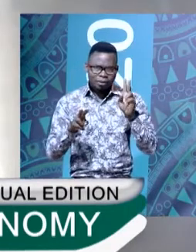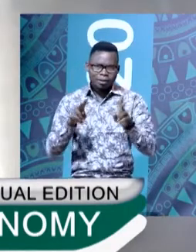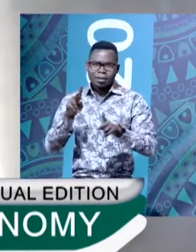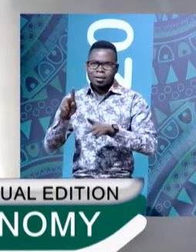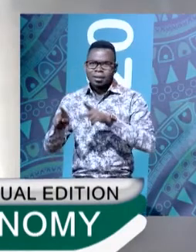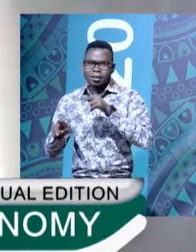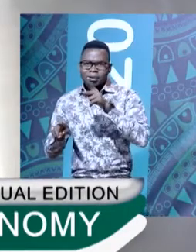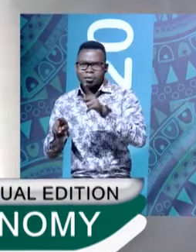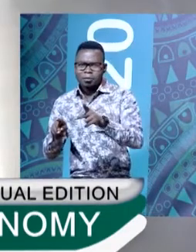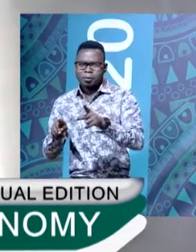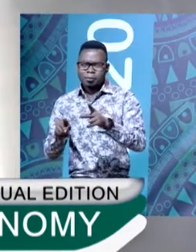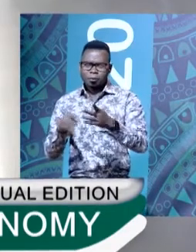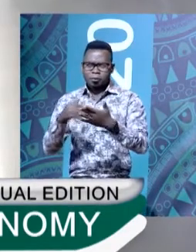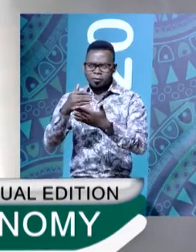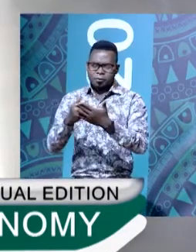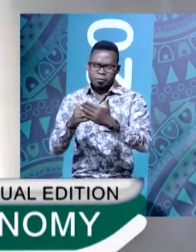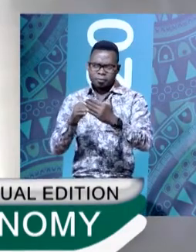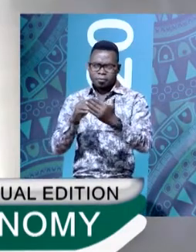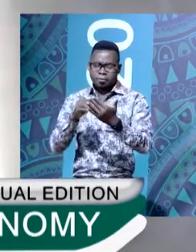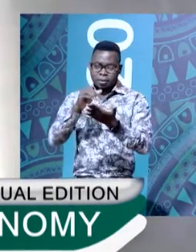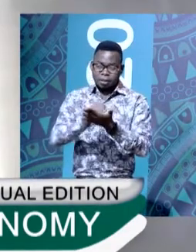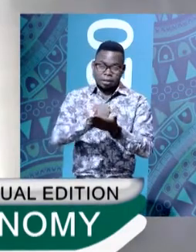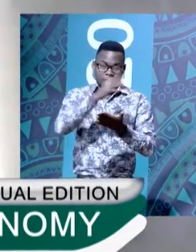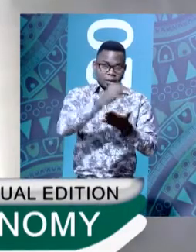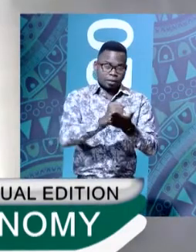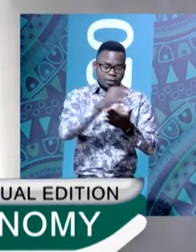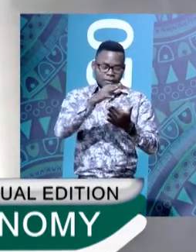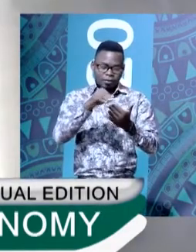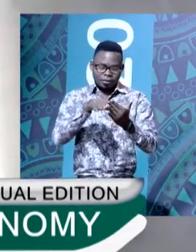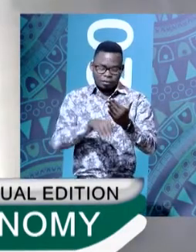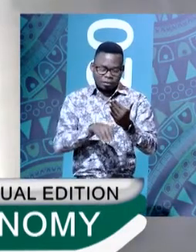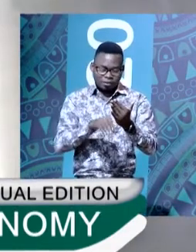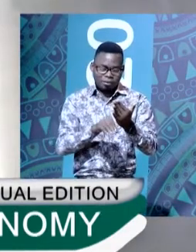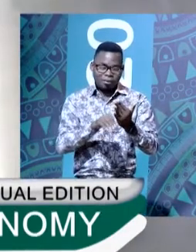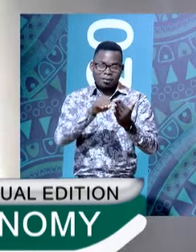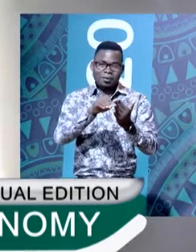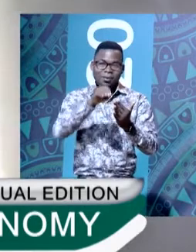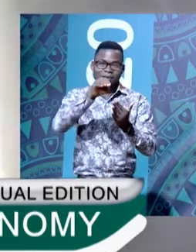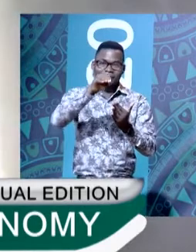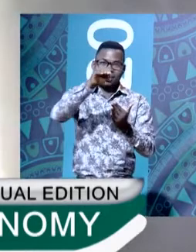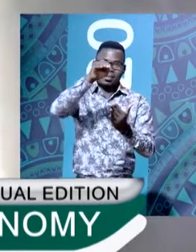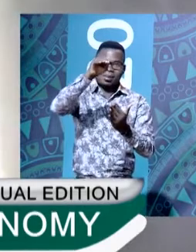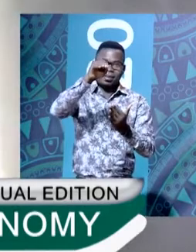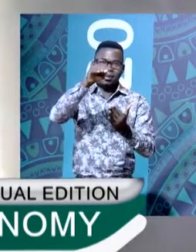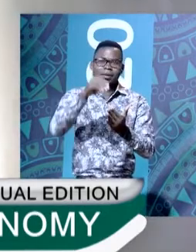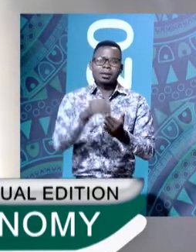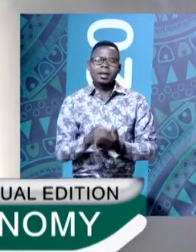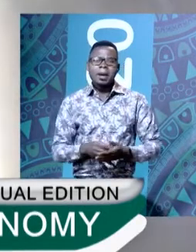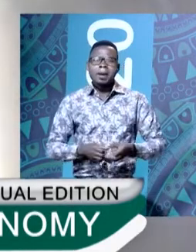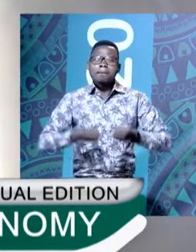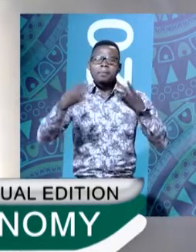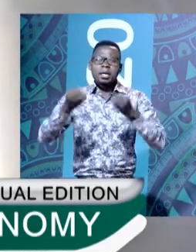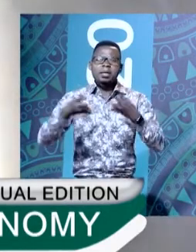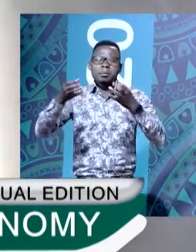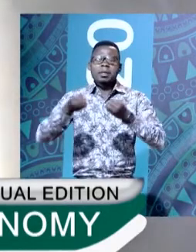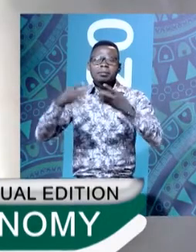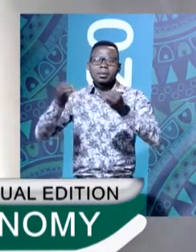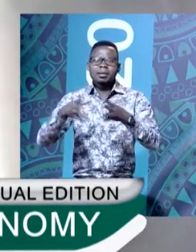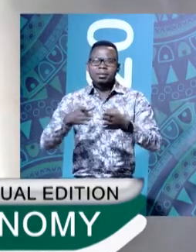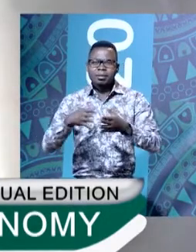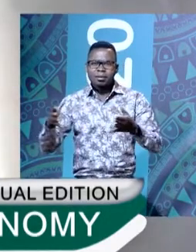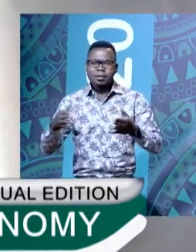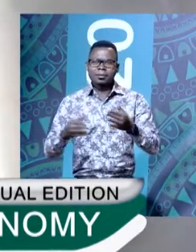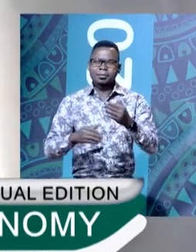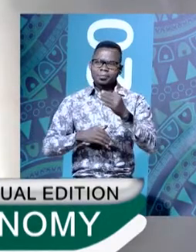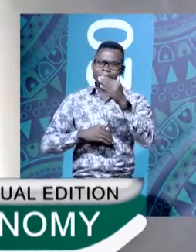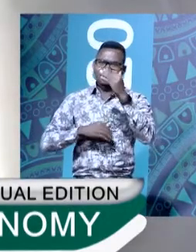a middle-income economy. We have seen Tanzania embarking on mega projects like constructing a